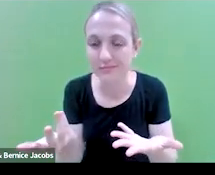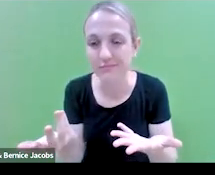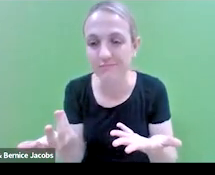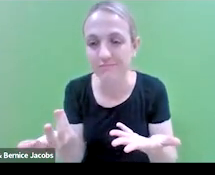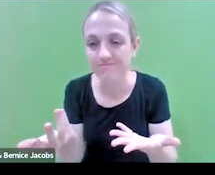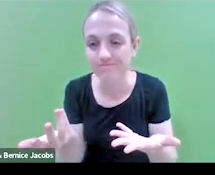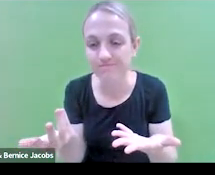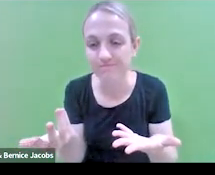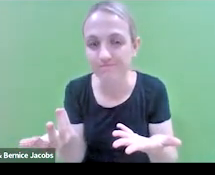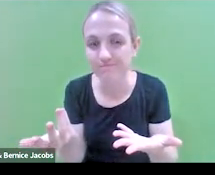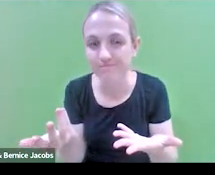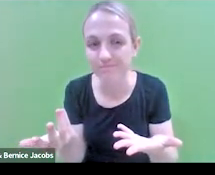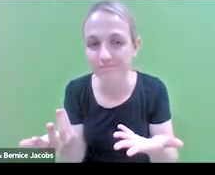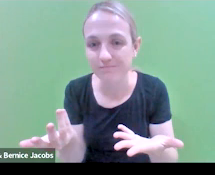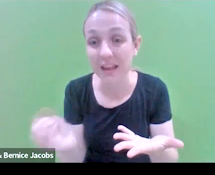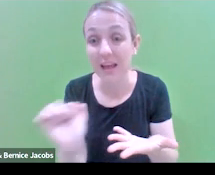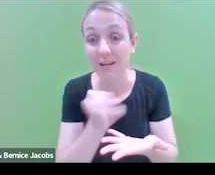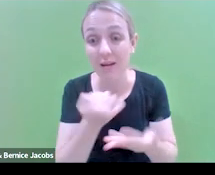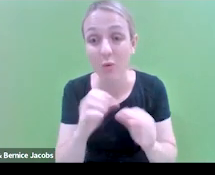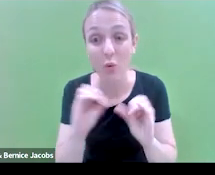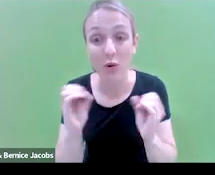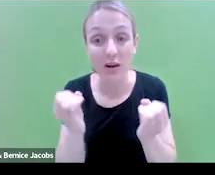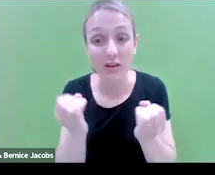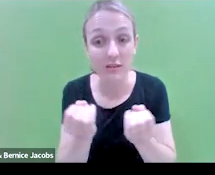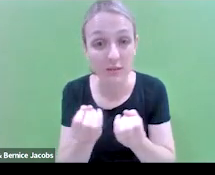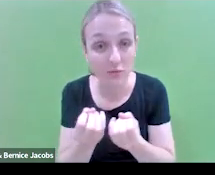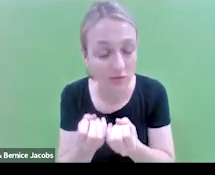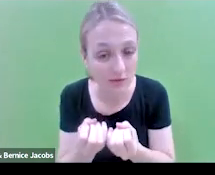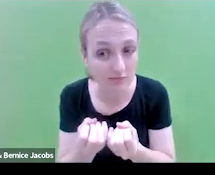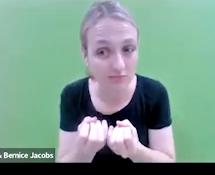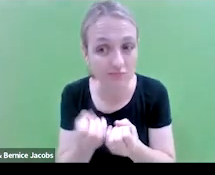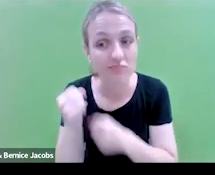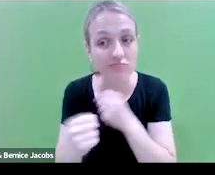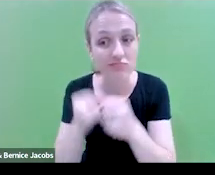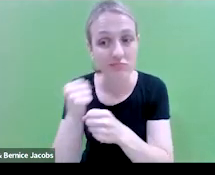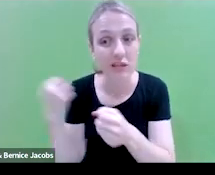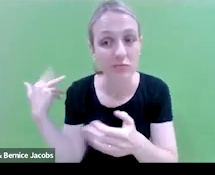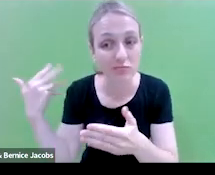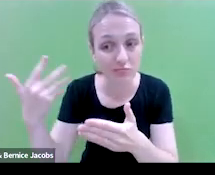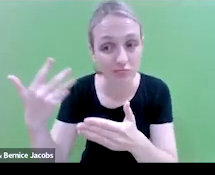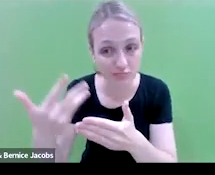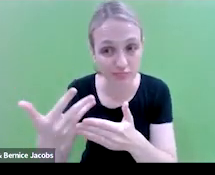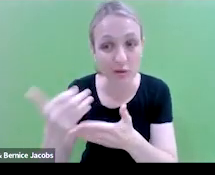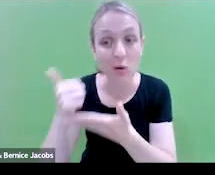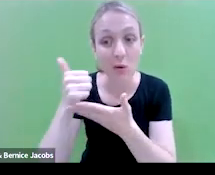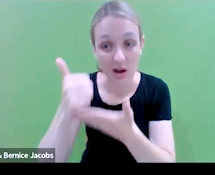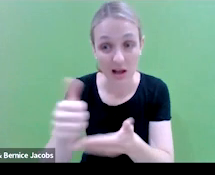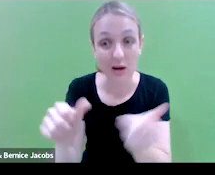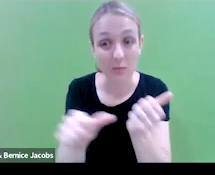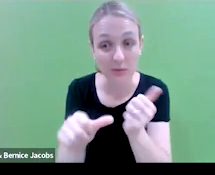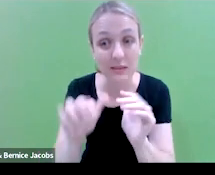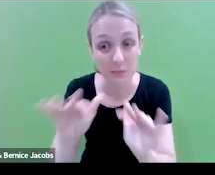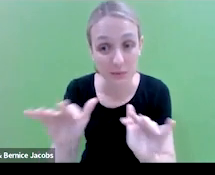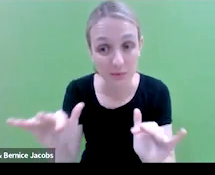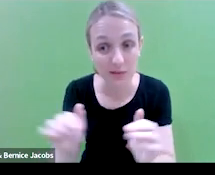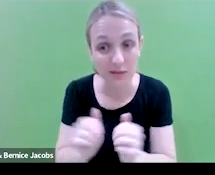So again, there are organizations and who can connect you to volunteers and people to assist, but as you mentioned, they are hard